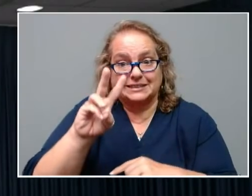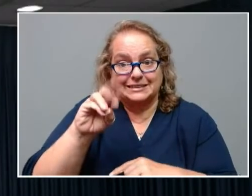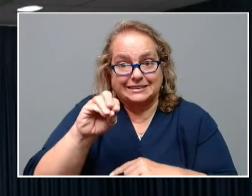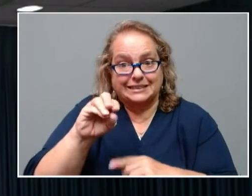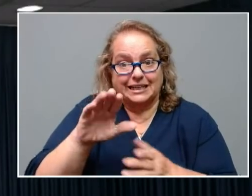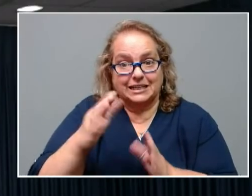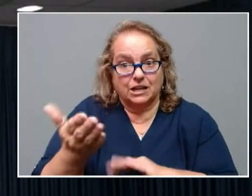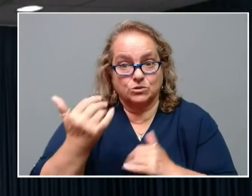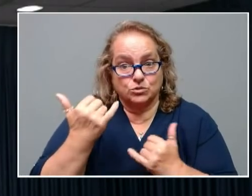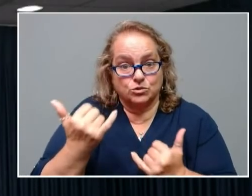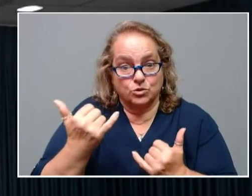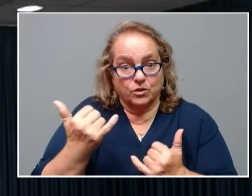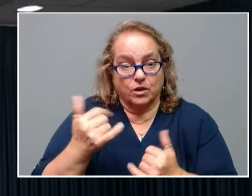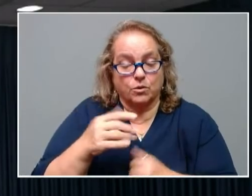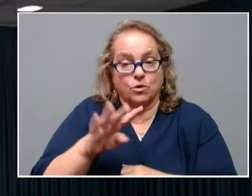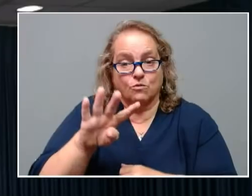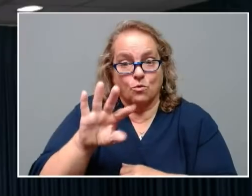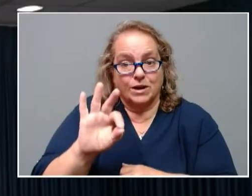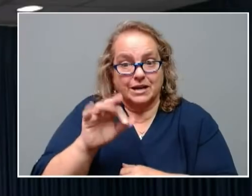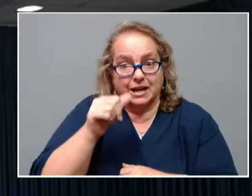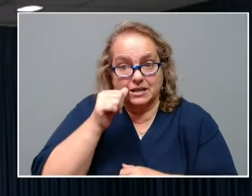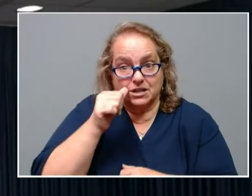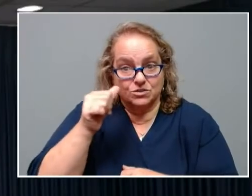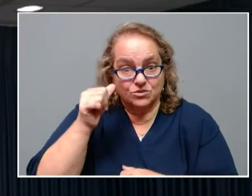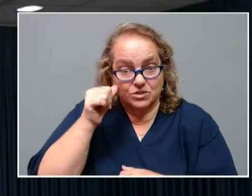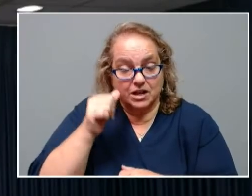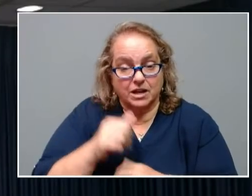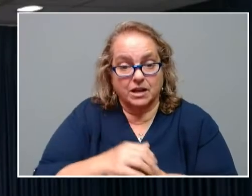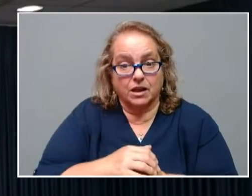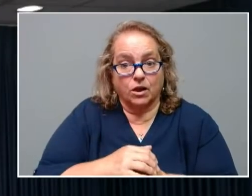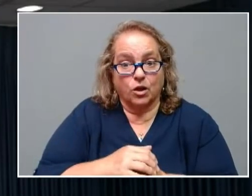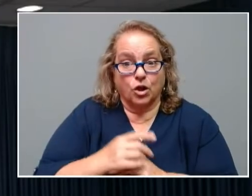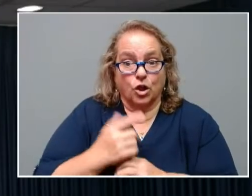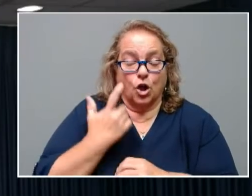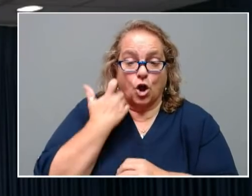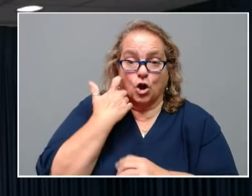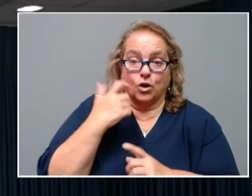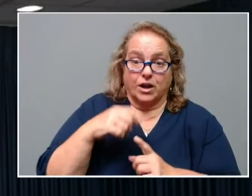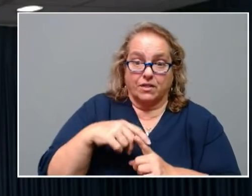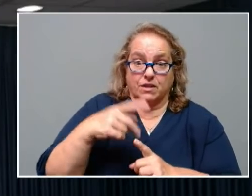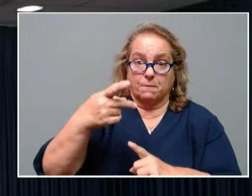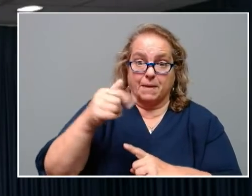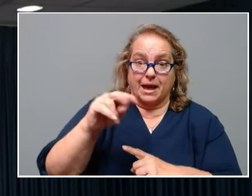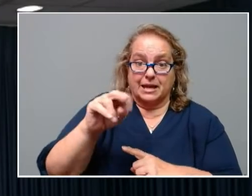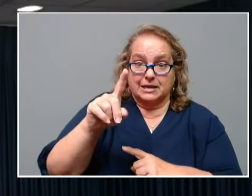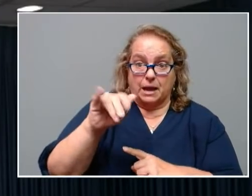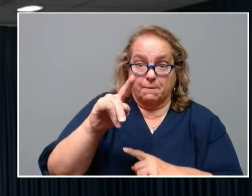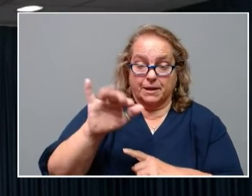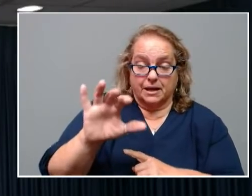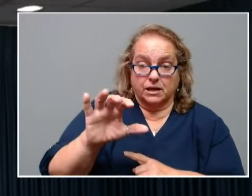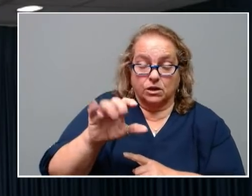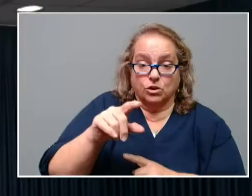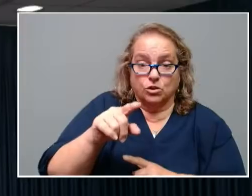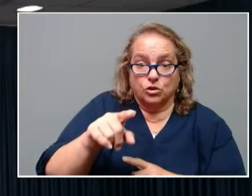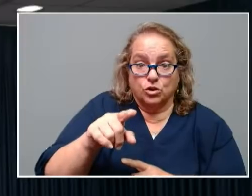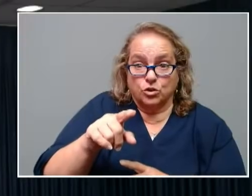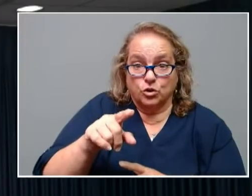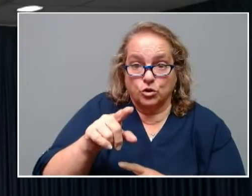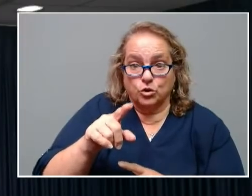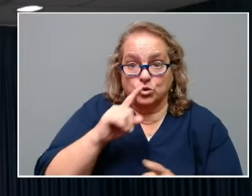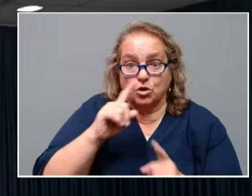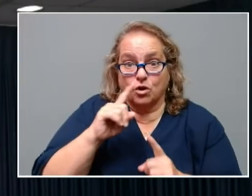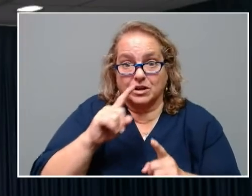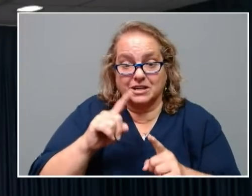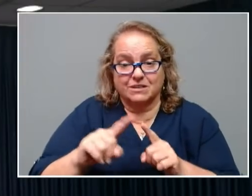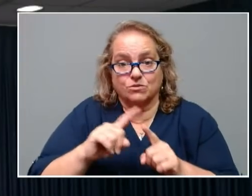were 49 yesterday. Earlier in the pandemic, you, in detailing deaths, would say over what period